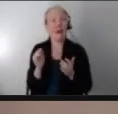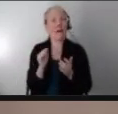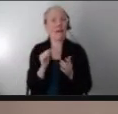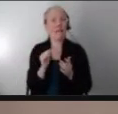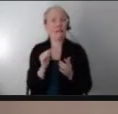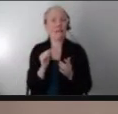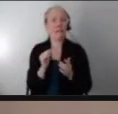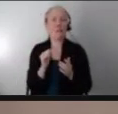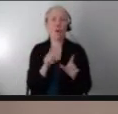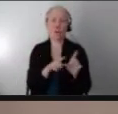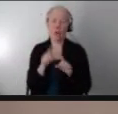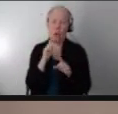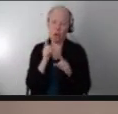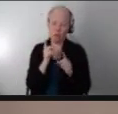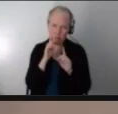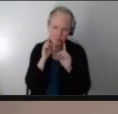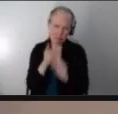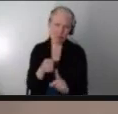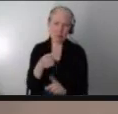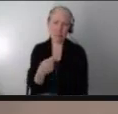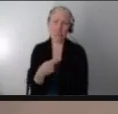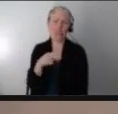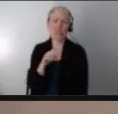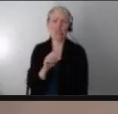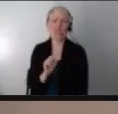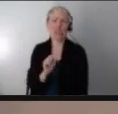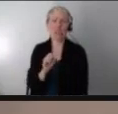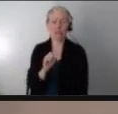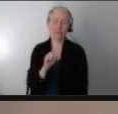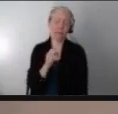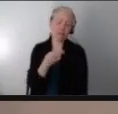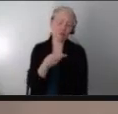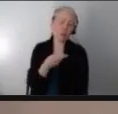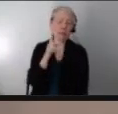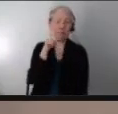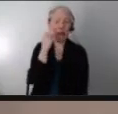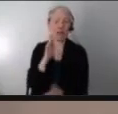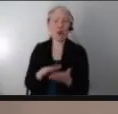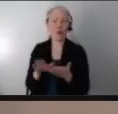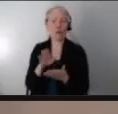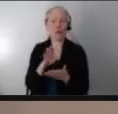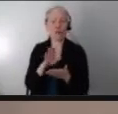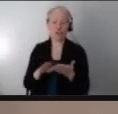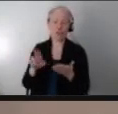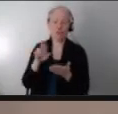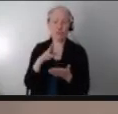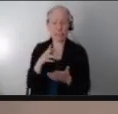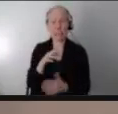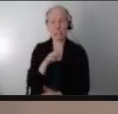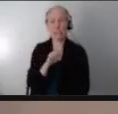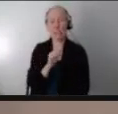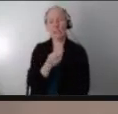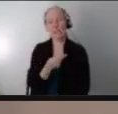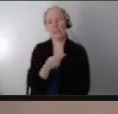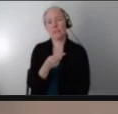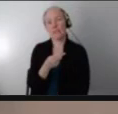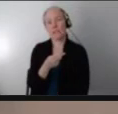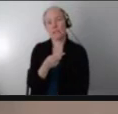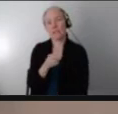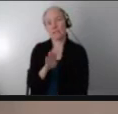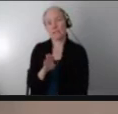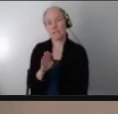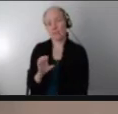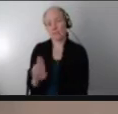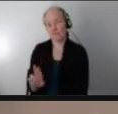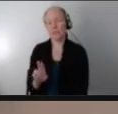specifically HBCUs, historically Black colleges and universities, that we have alumni from that reach out to those universities